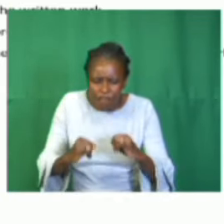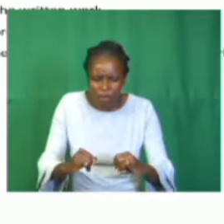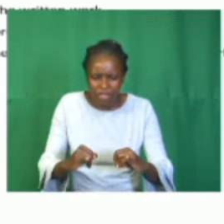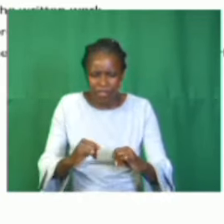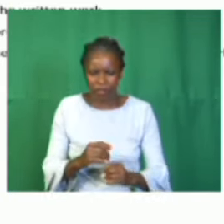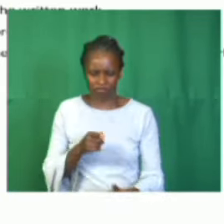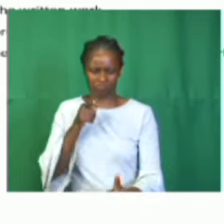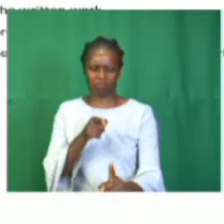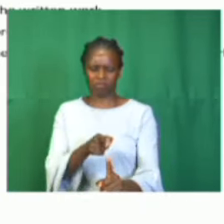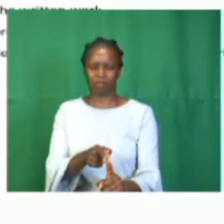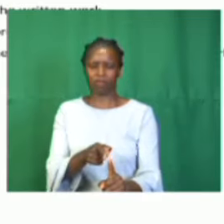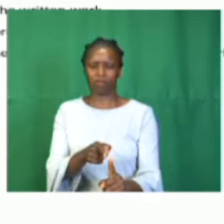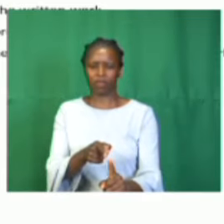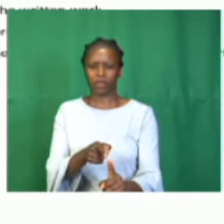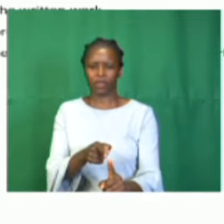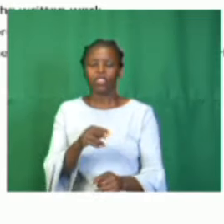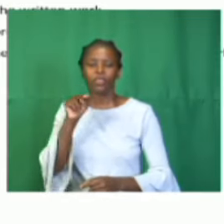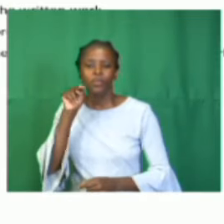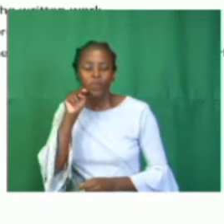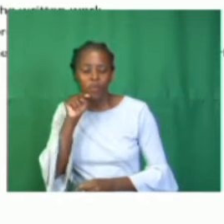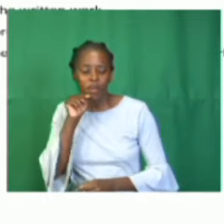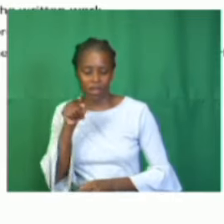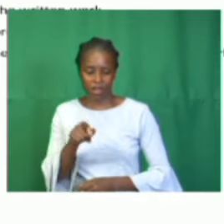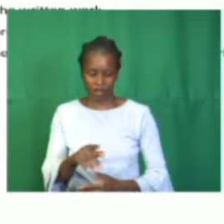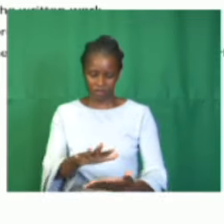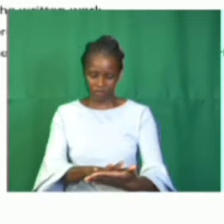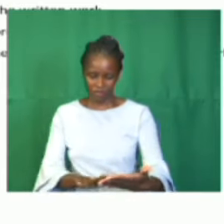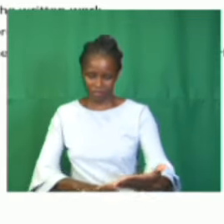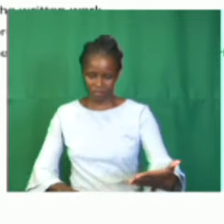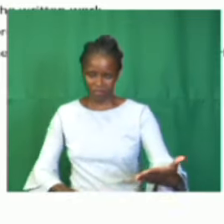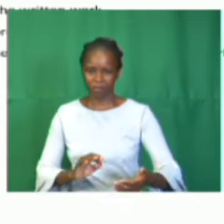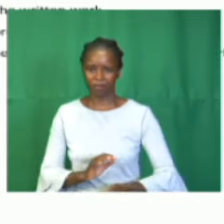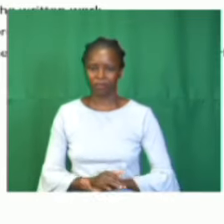specific information that is required in the text.